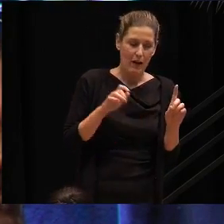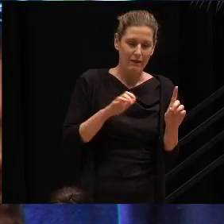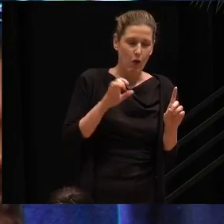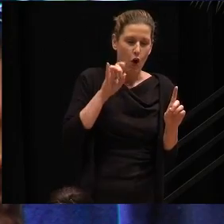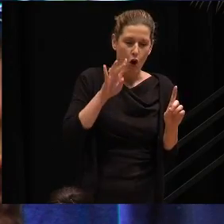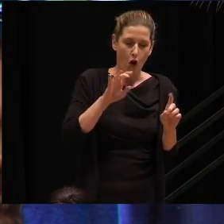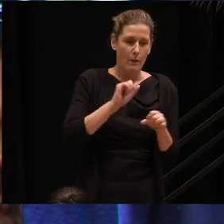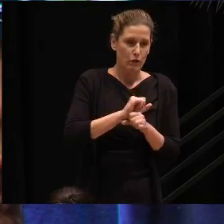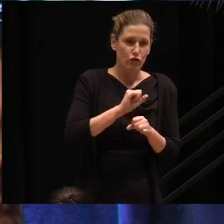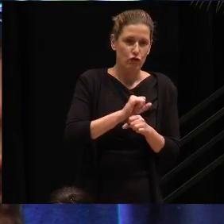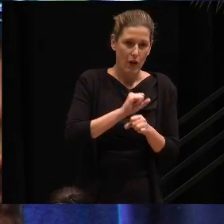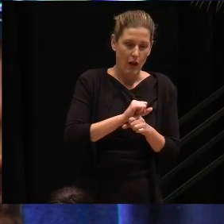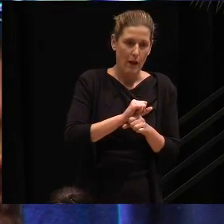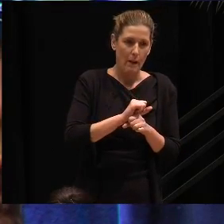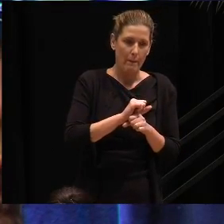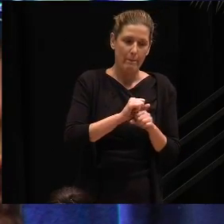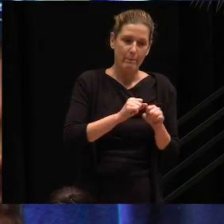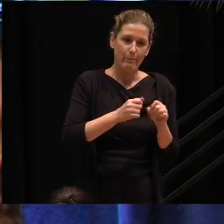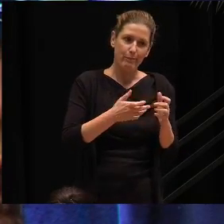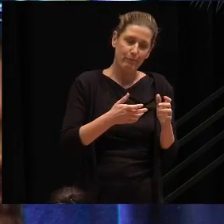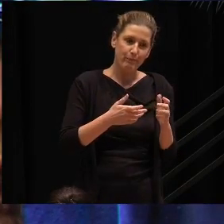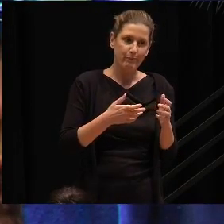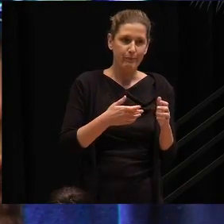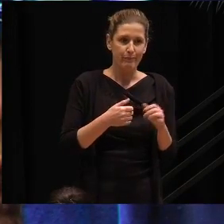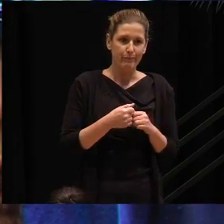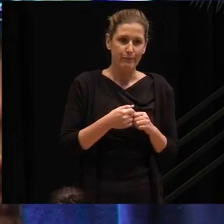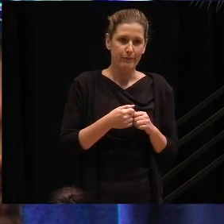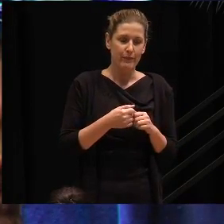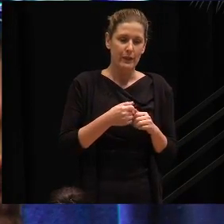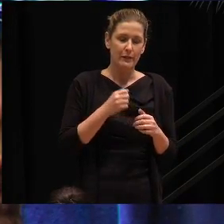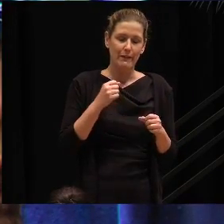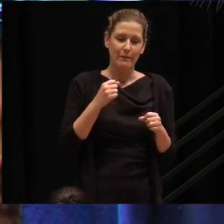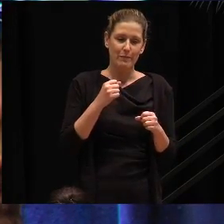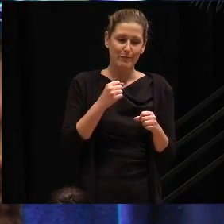job in branding, against